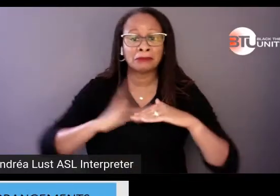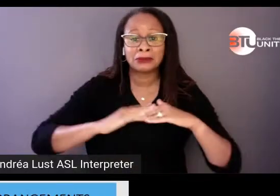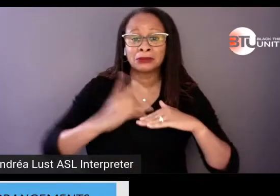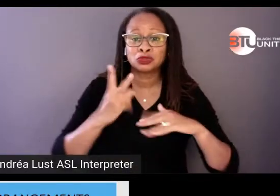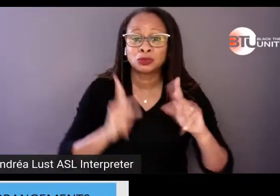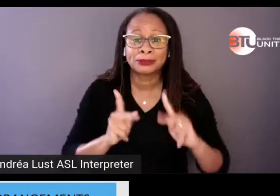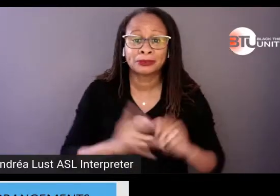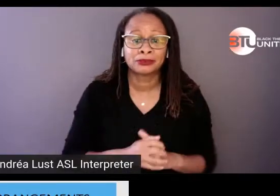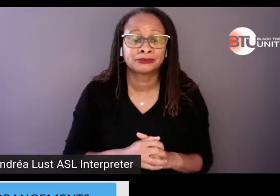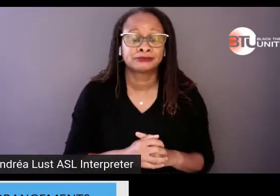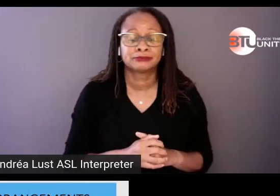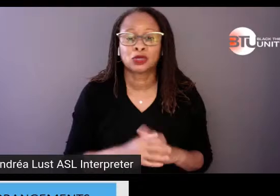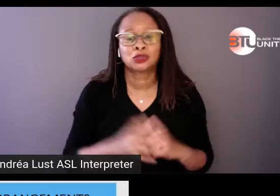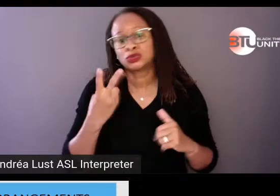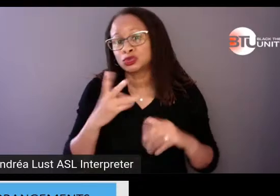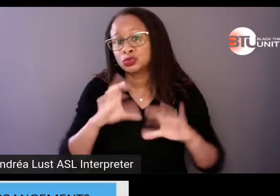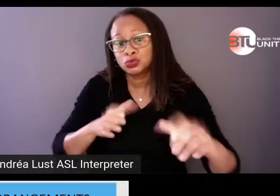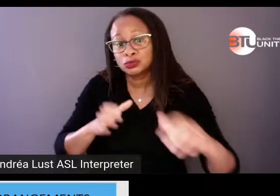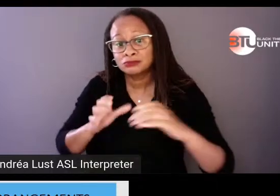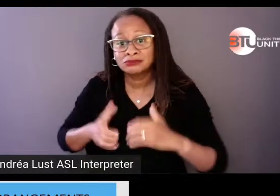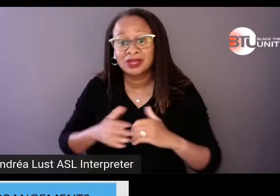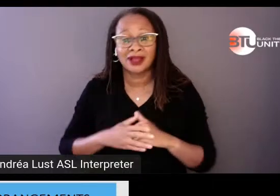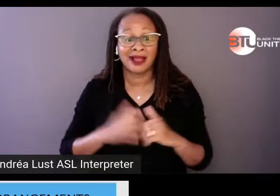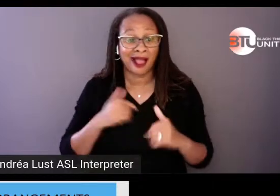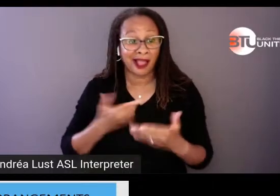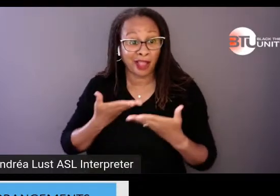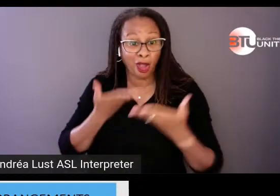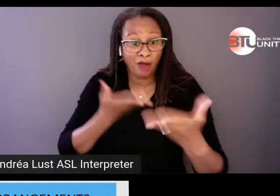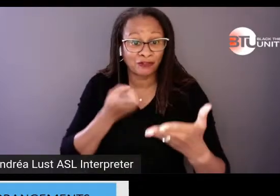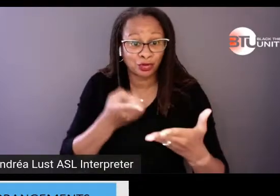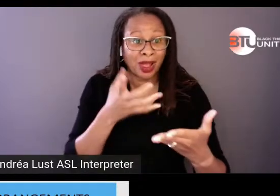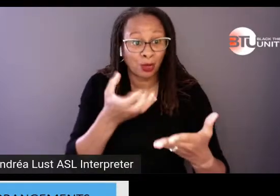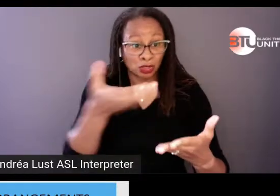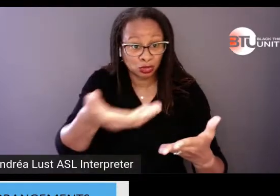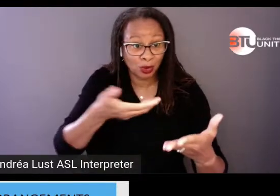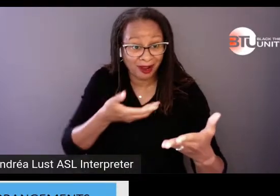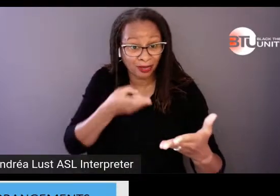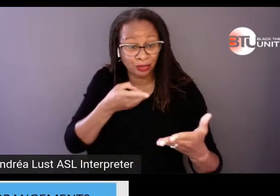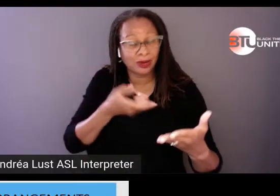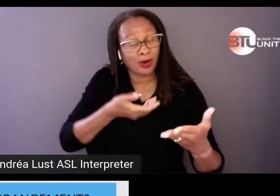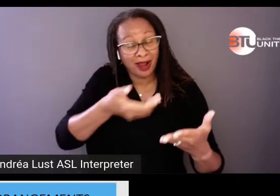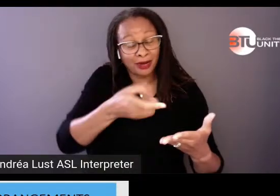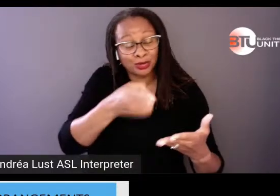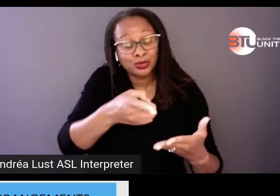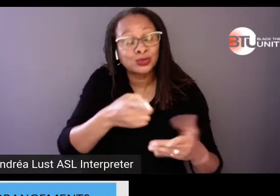one offers the other, I want to hire you to